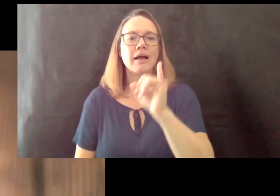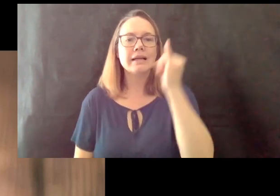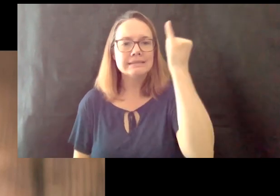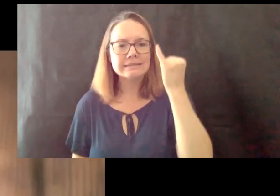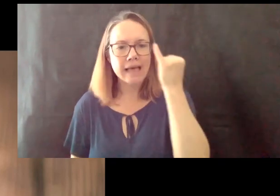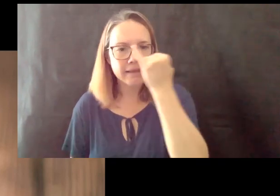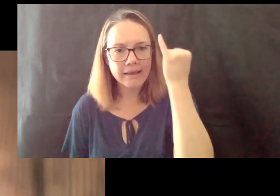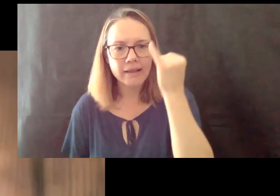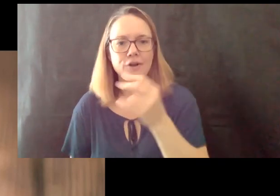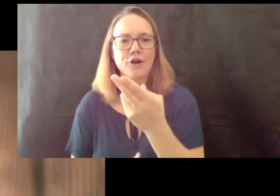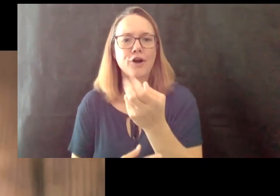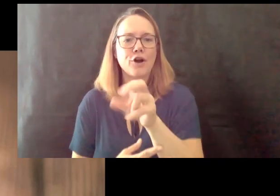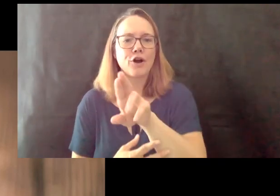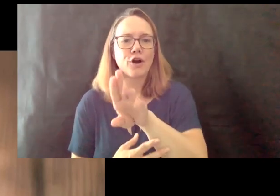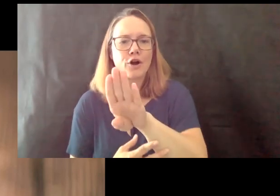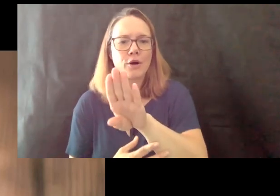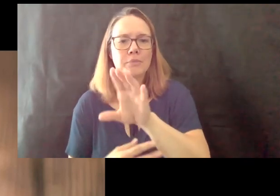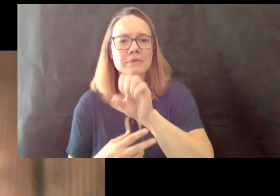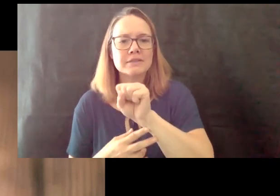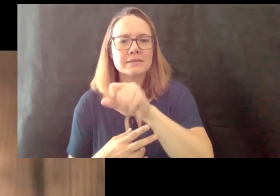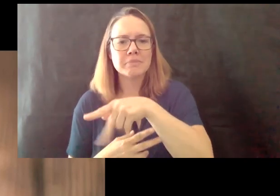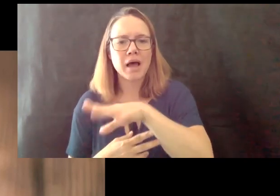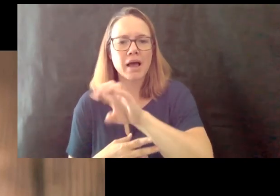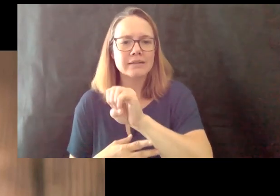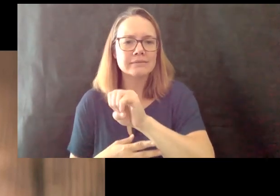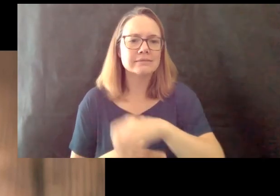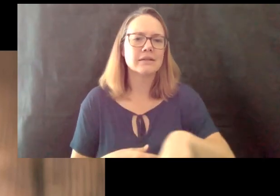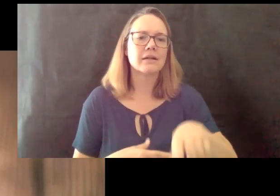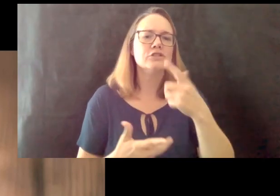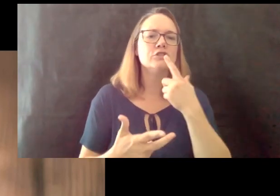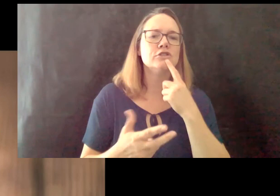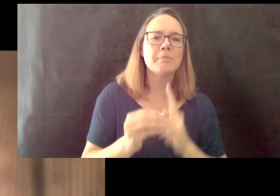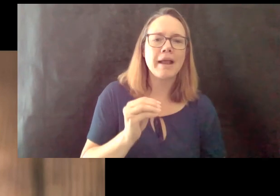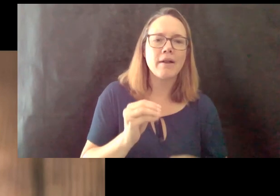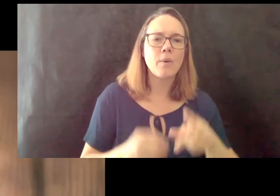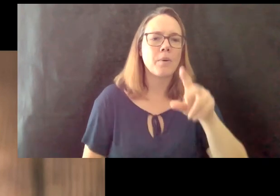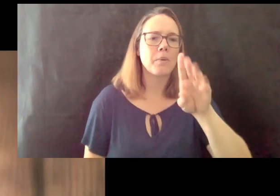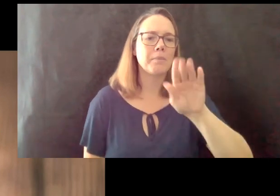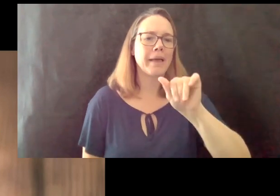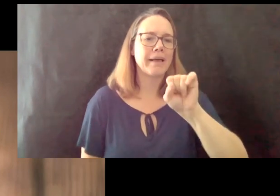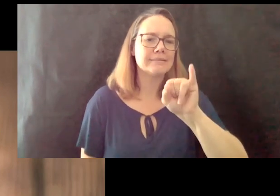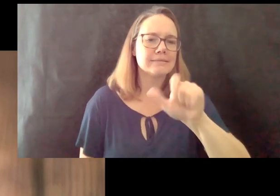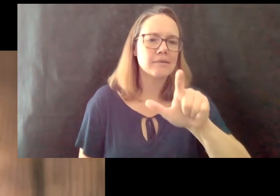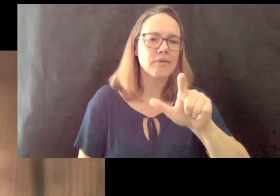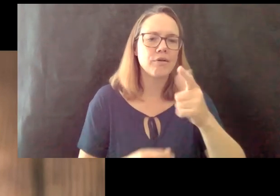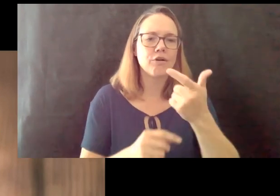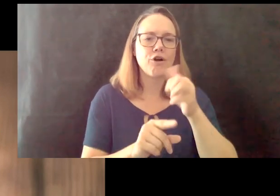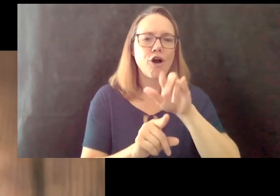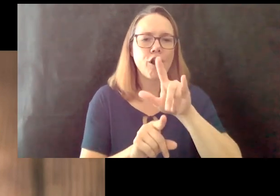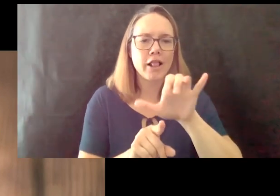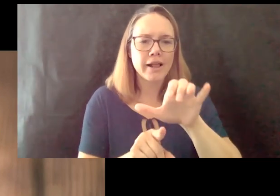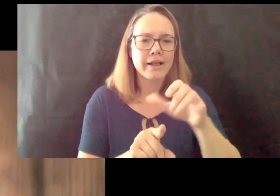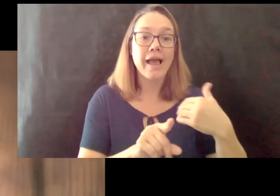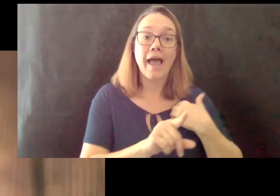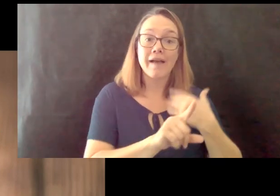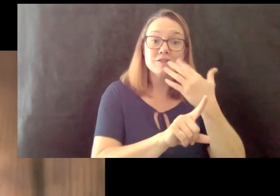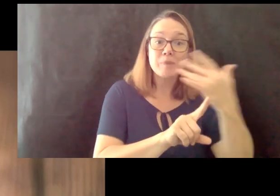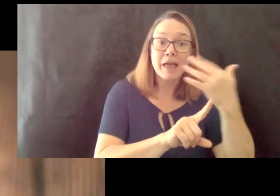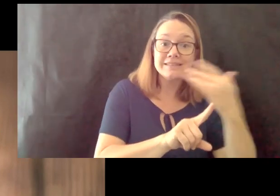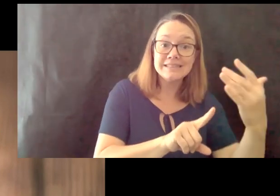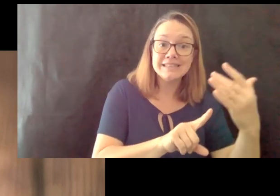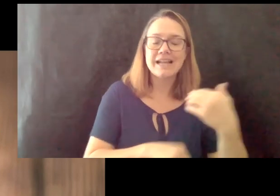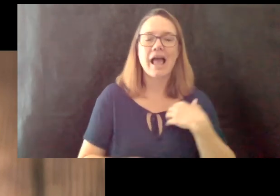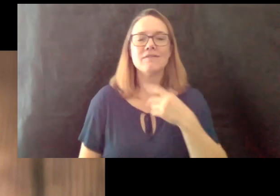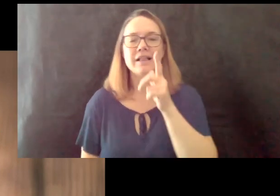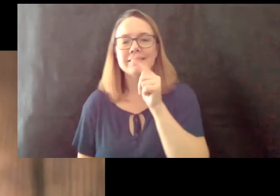there. Things like Italian herb and spice, tomato, basil, garlic. They have a spicy